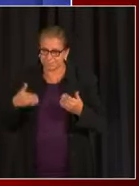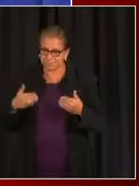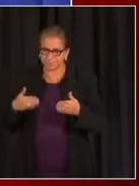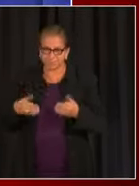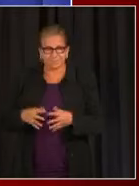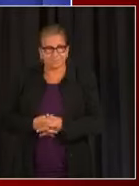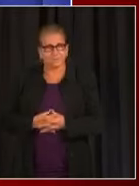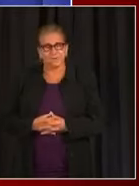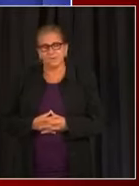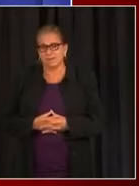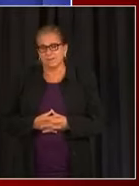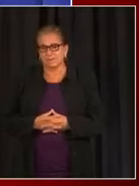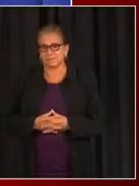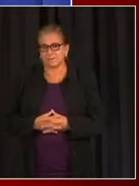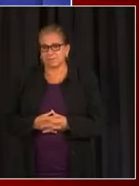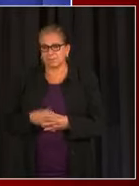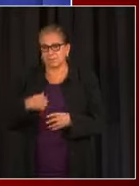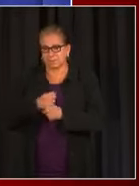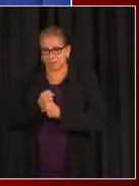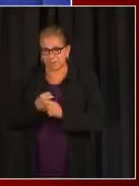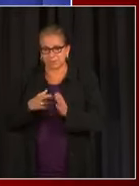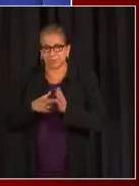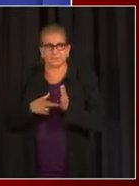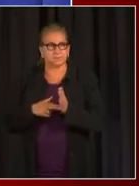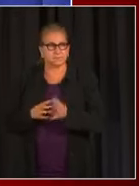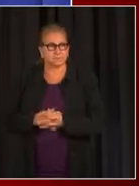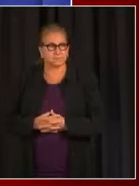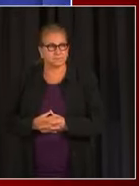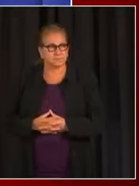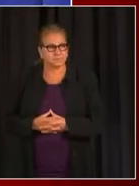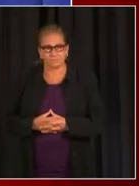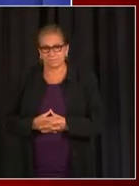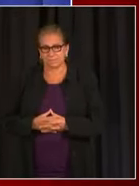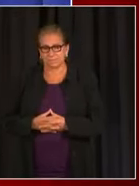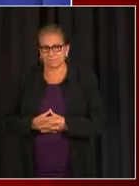in place that will increase the proportion of samples that